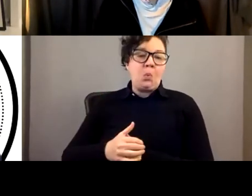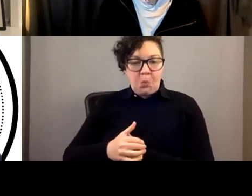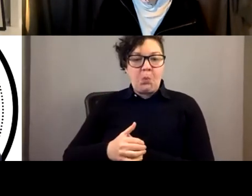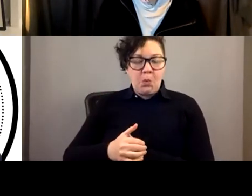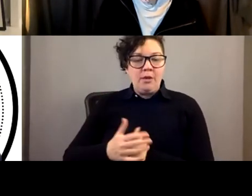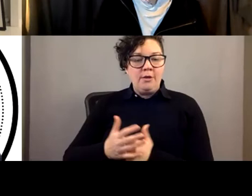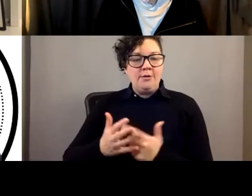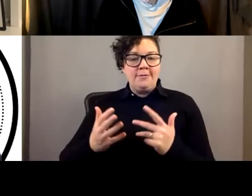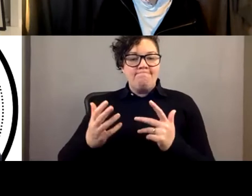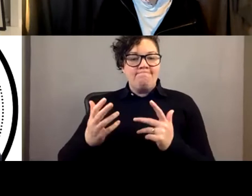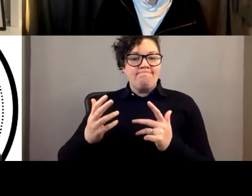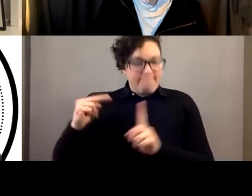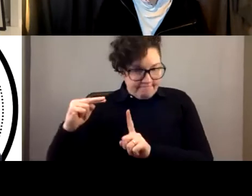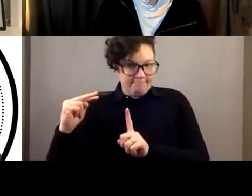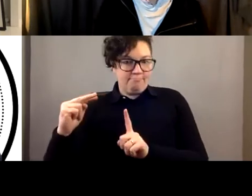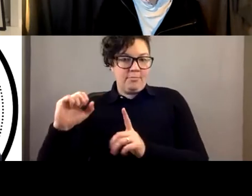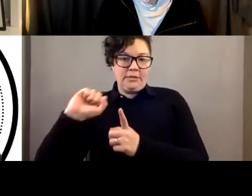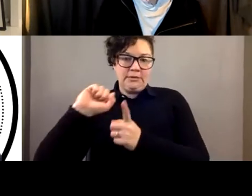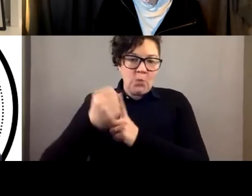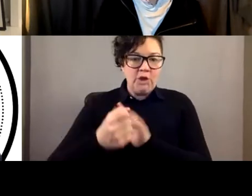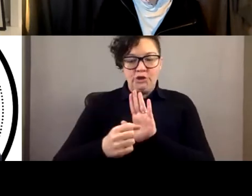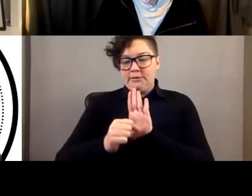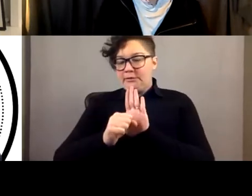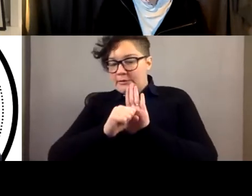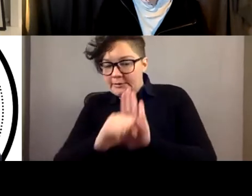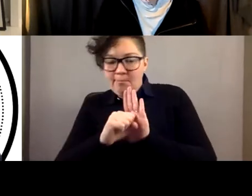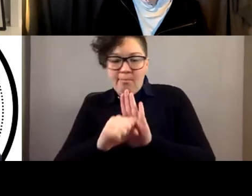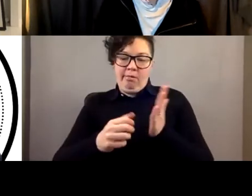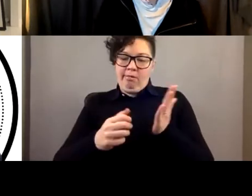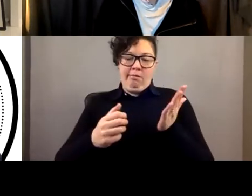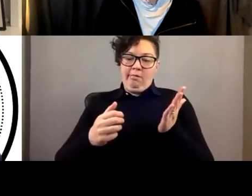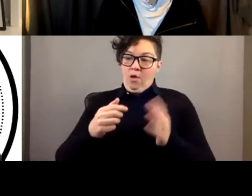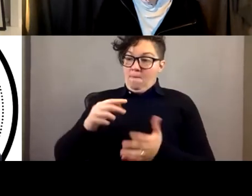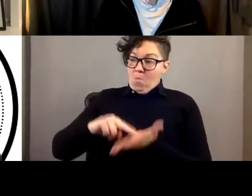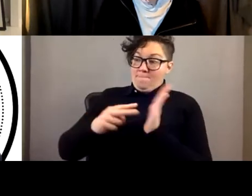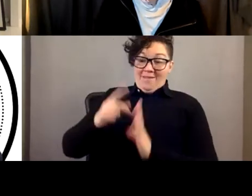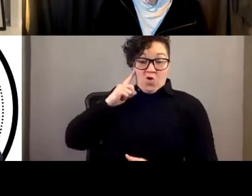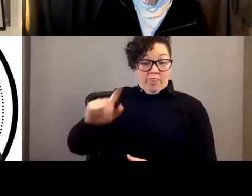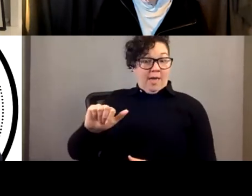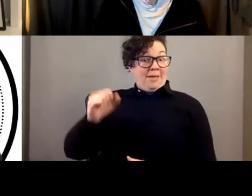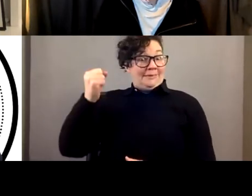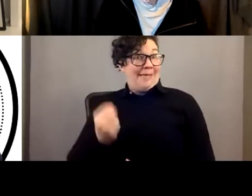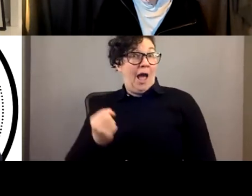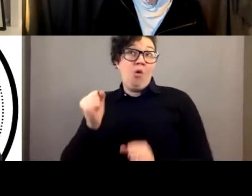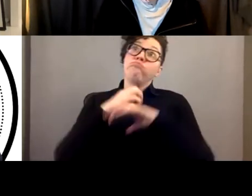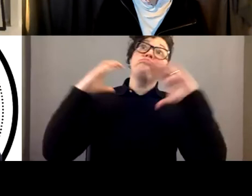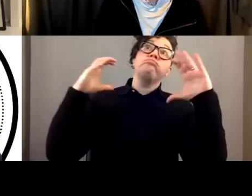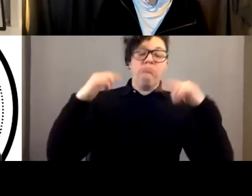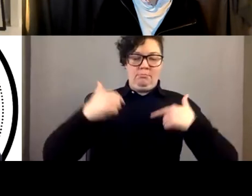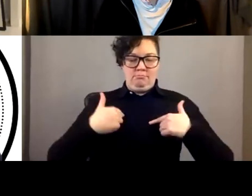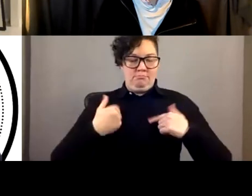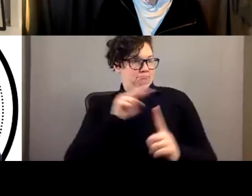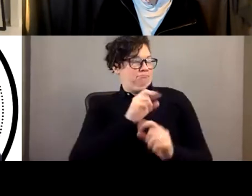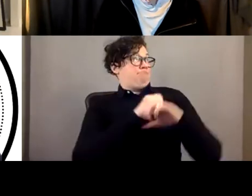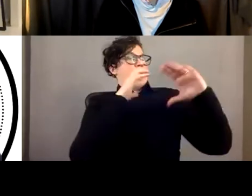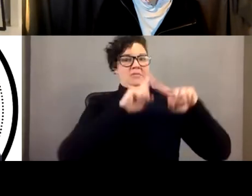situations, symbols, et cetera, and they may not mean the same things to everyone. Somebody may see them as comforting, whereas